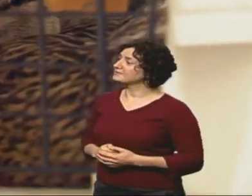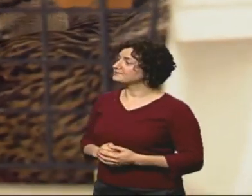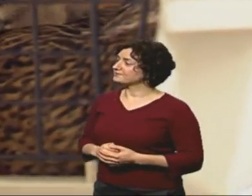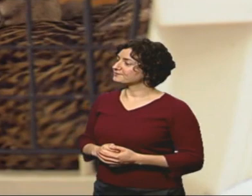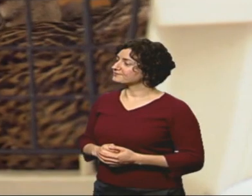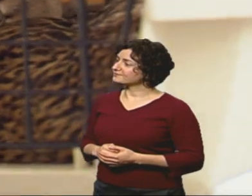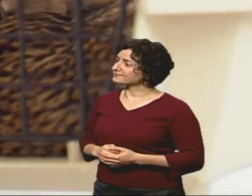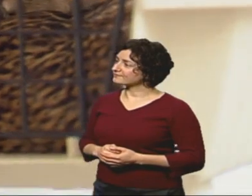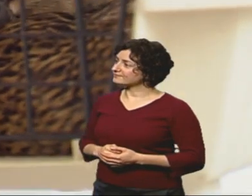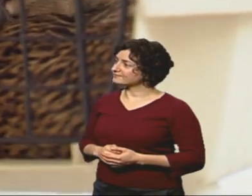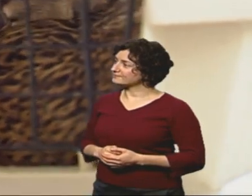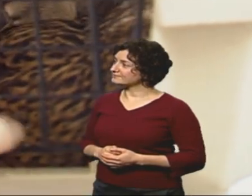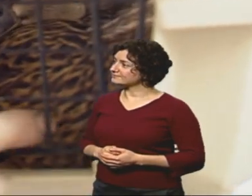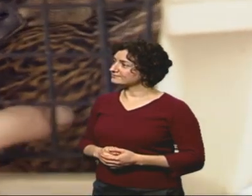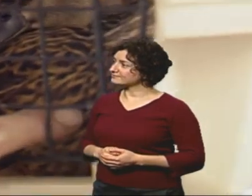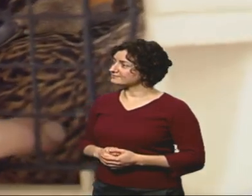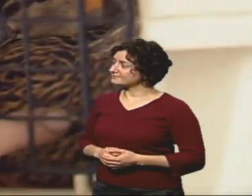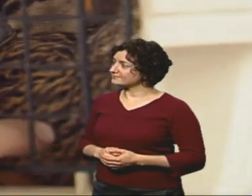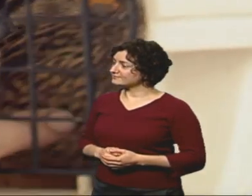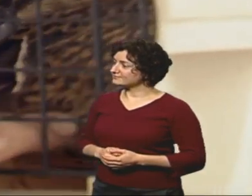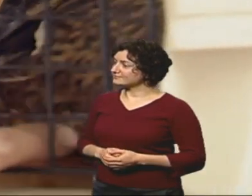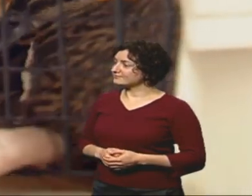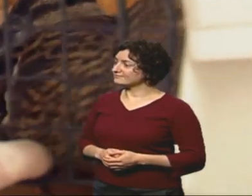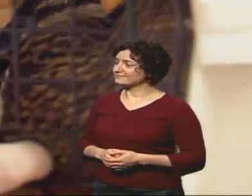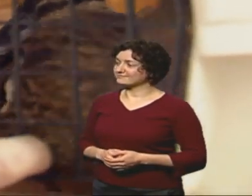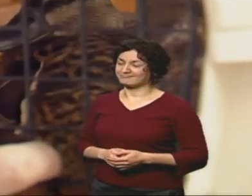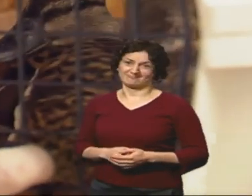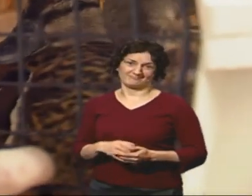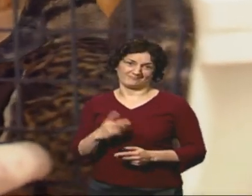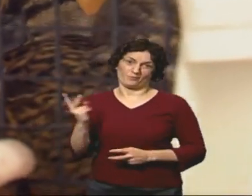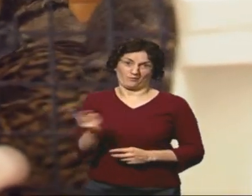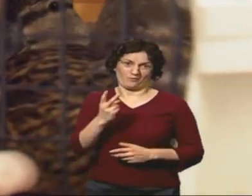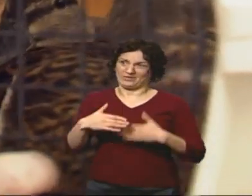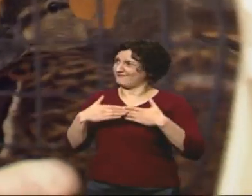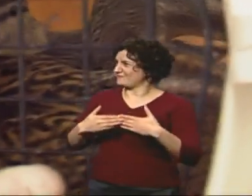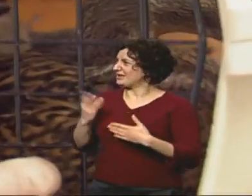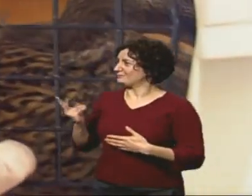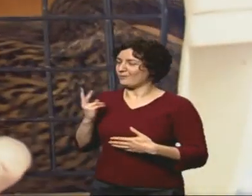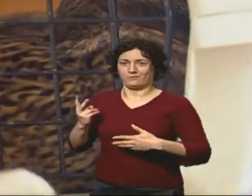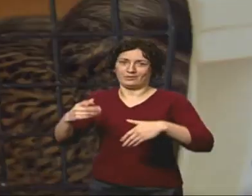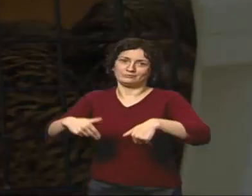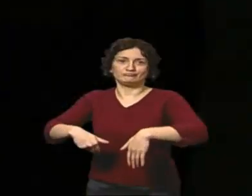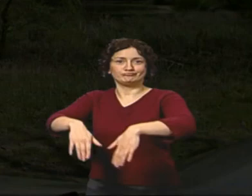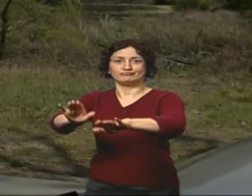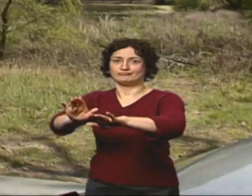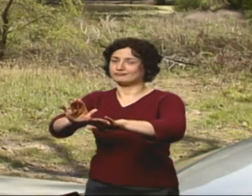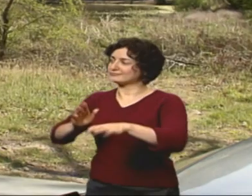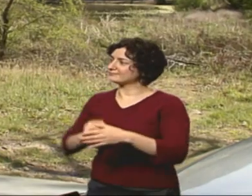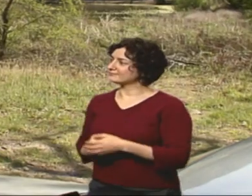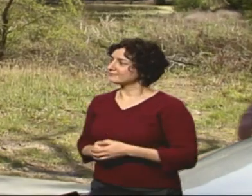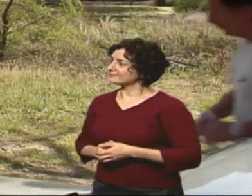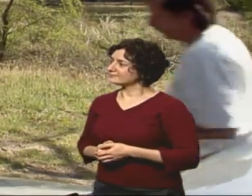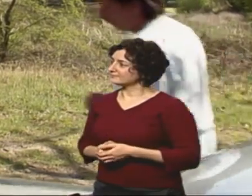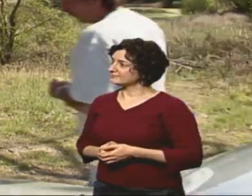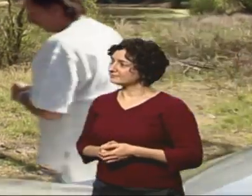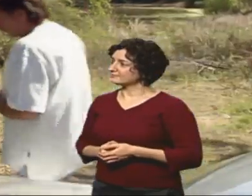Well, there you go. Excellent. Right, thank you very much indeed. They've been good patients. Thanks a lot.